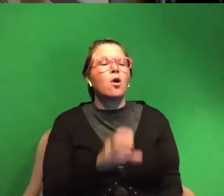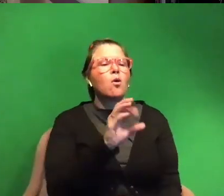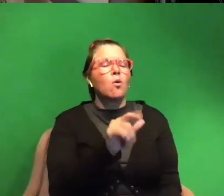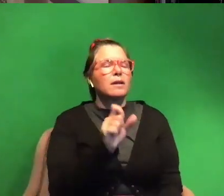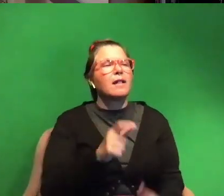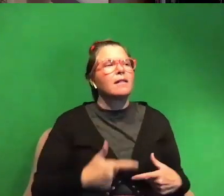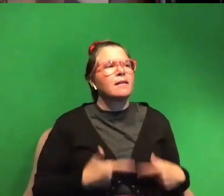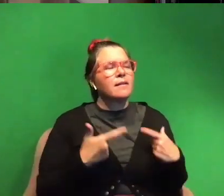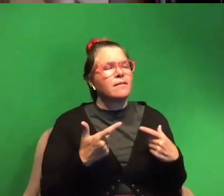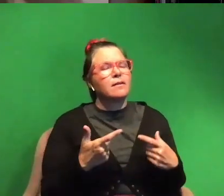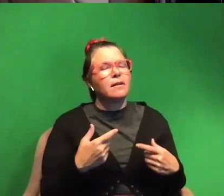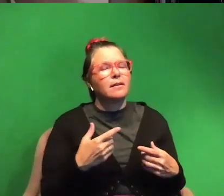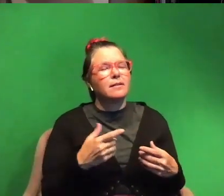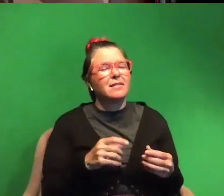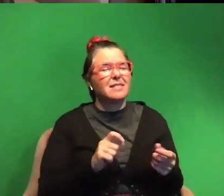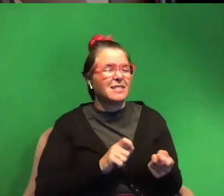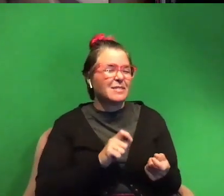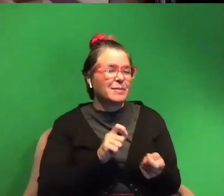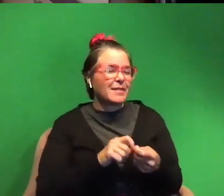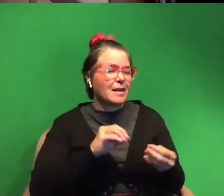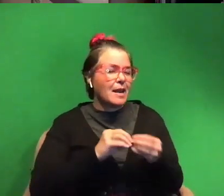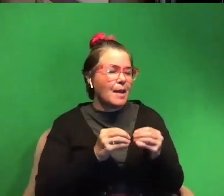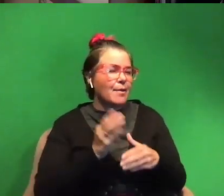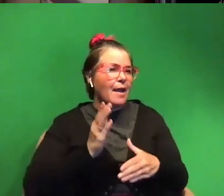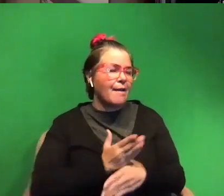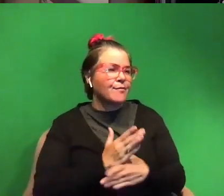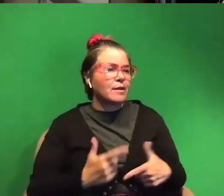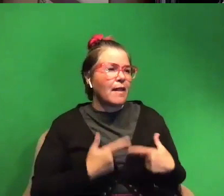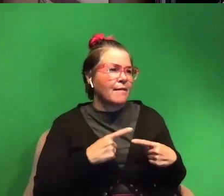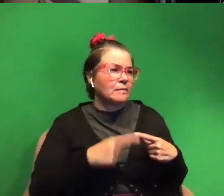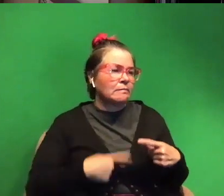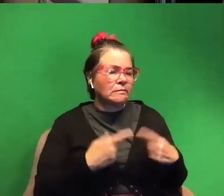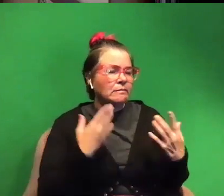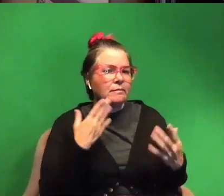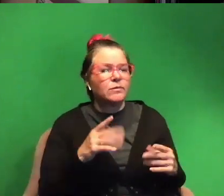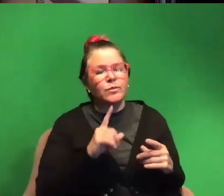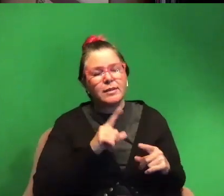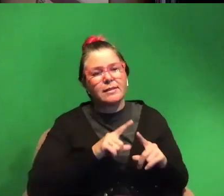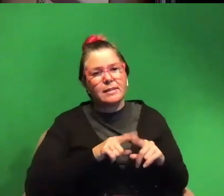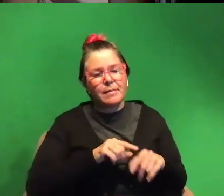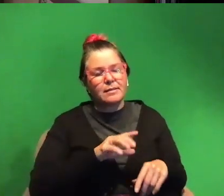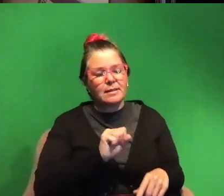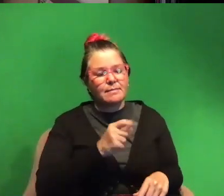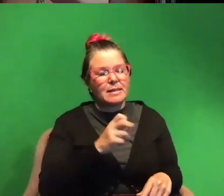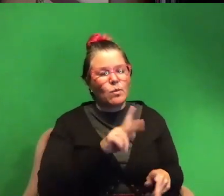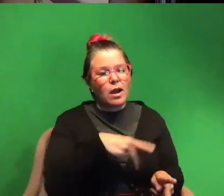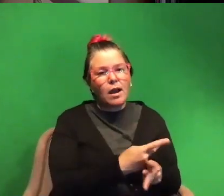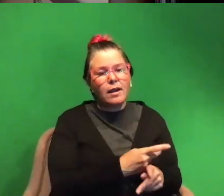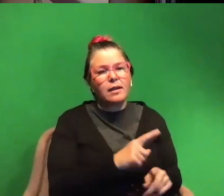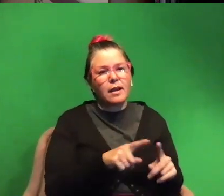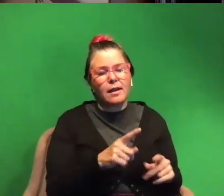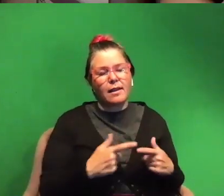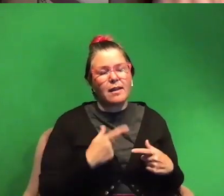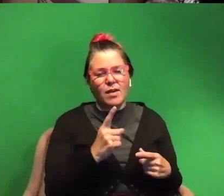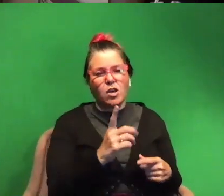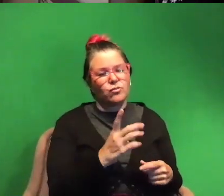live, I don't have an exact number for like their average lifespan, and I think that would definitely depend on their species as well, but they can live hundreds of